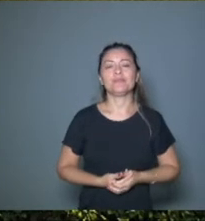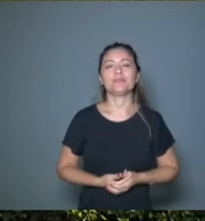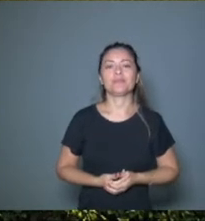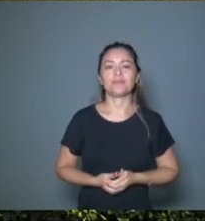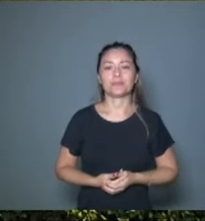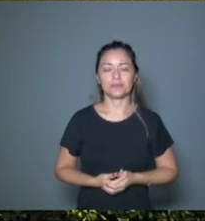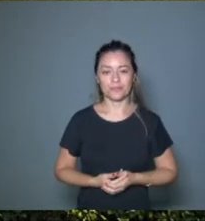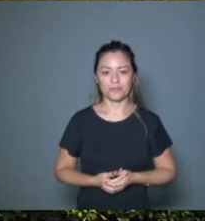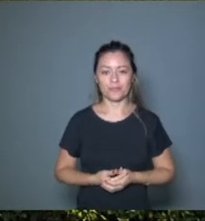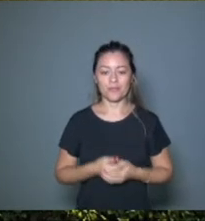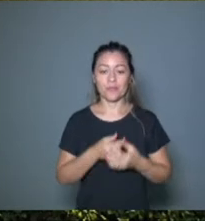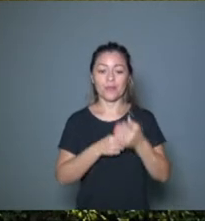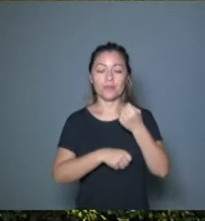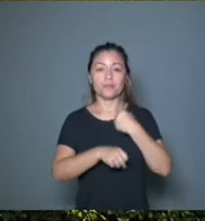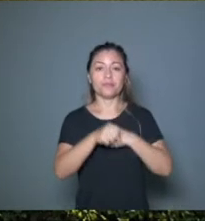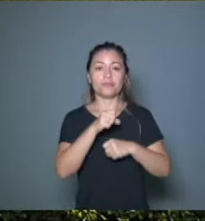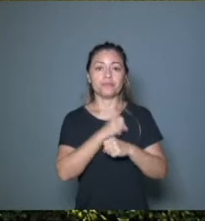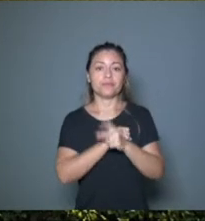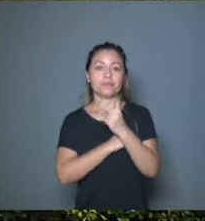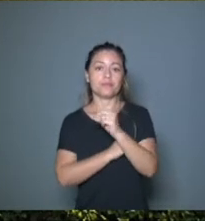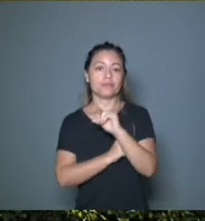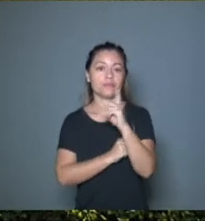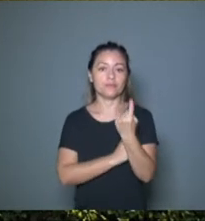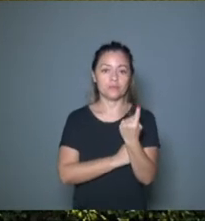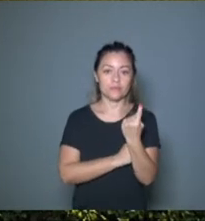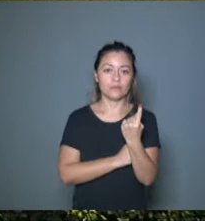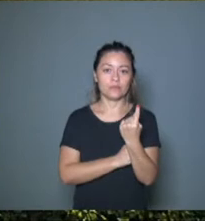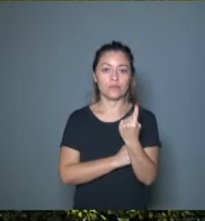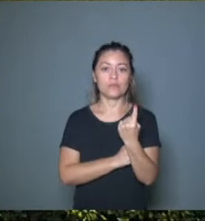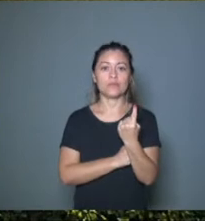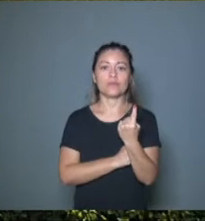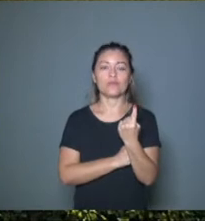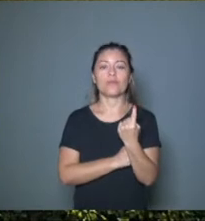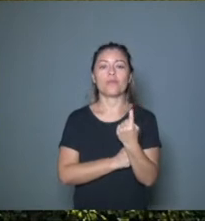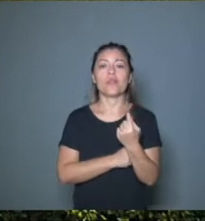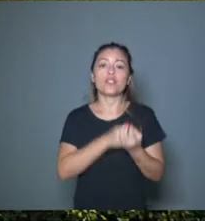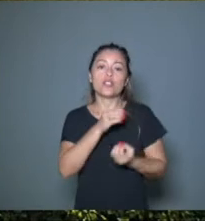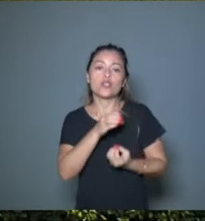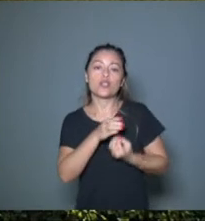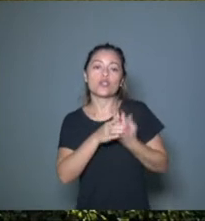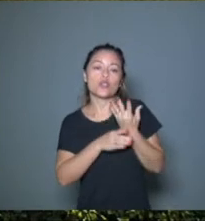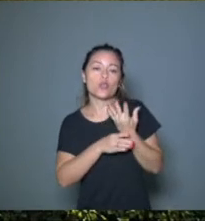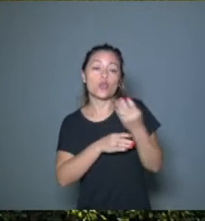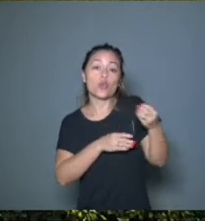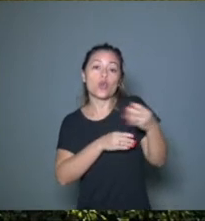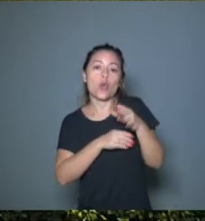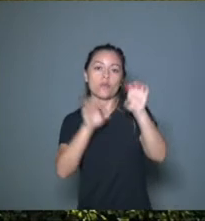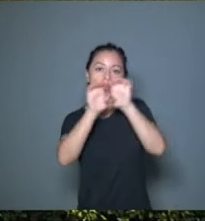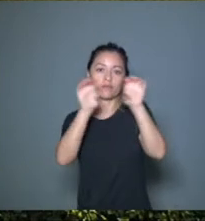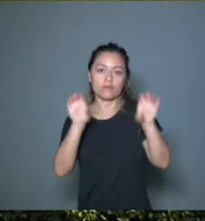each one of them now. In 2021, we